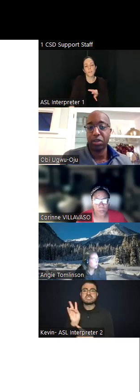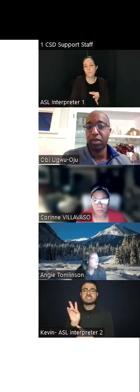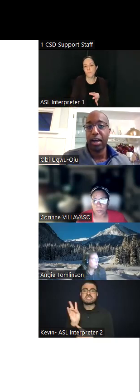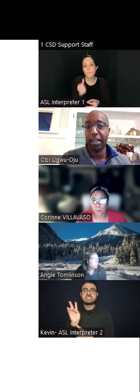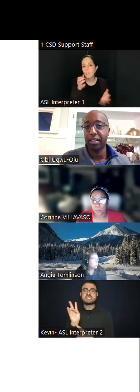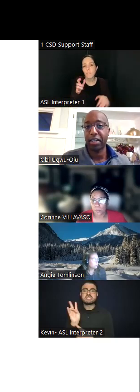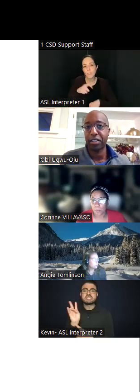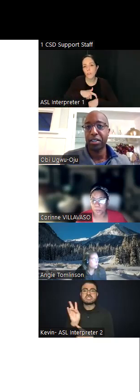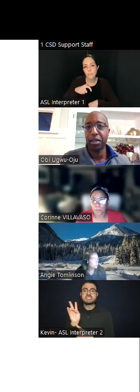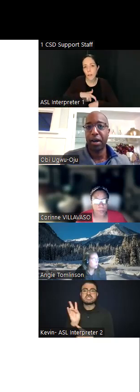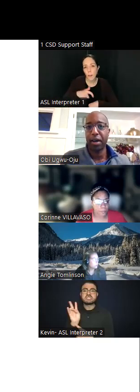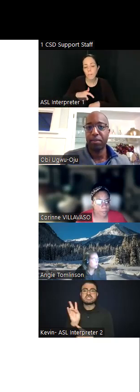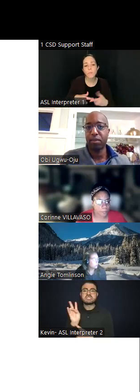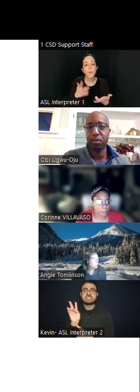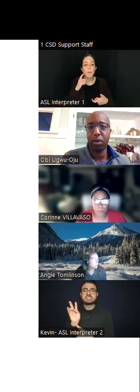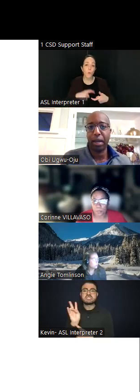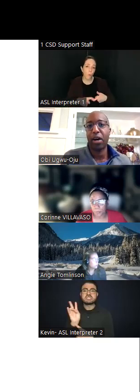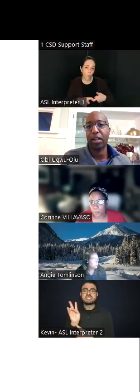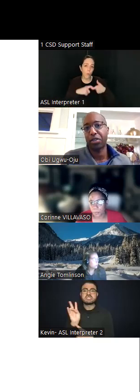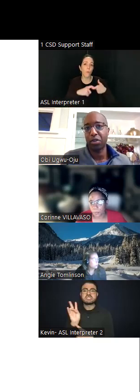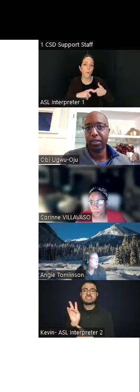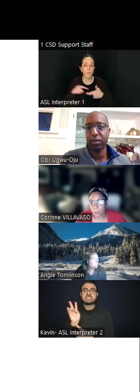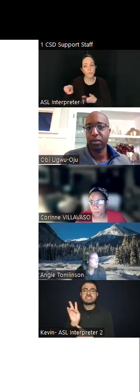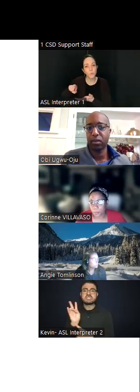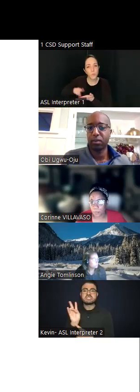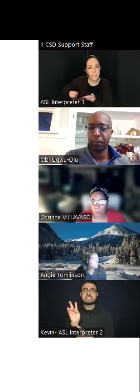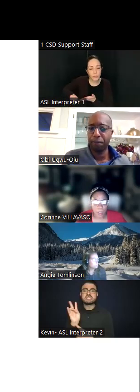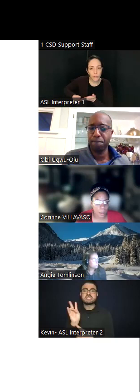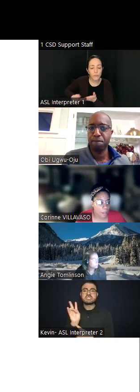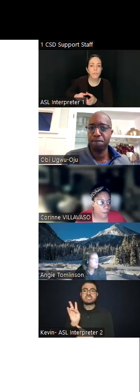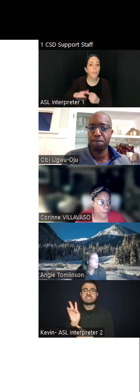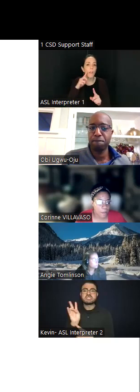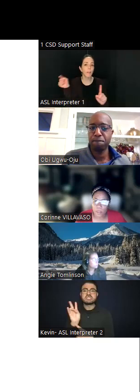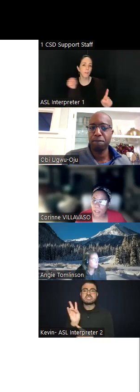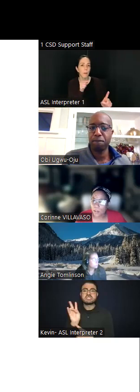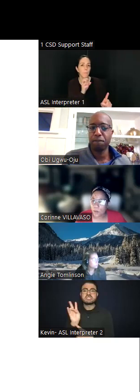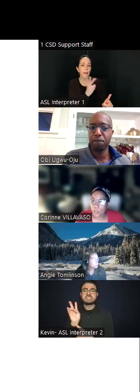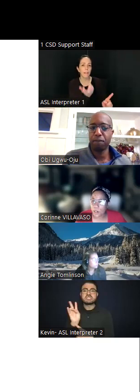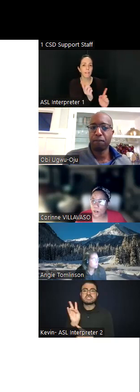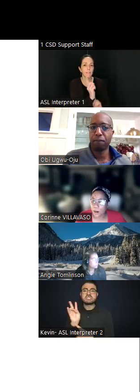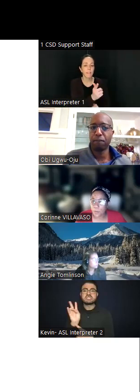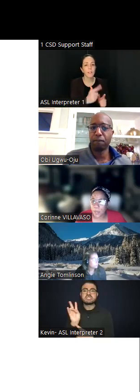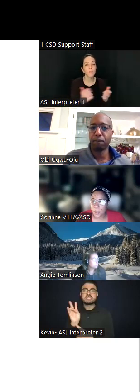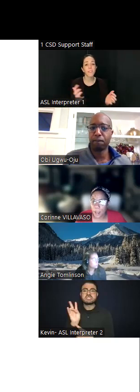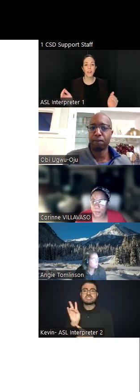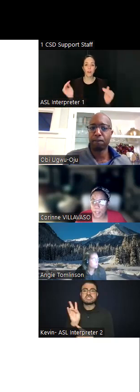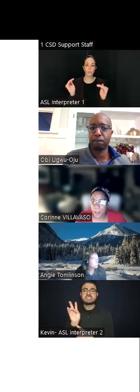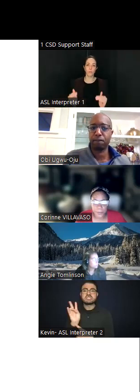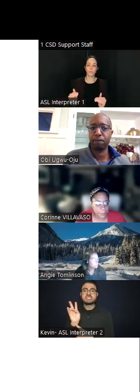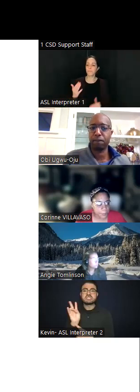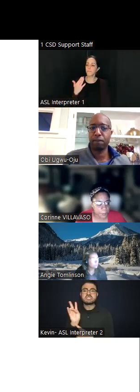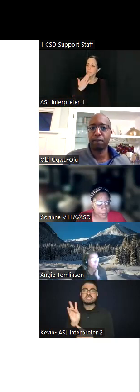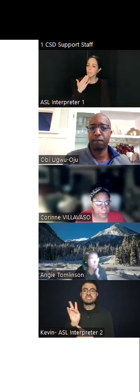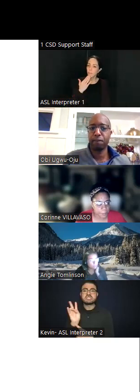definitely like what's written. I like the discussion, but we don't want to get bogged down too much. Thank you, Co-Chair Obi.